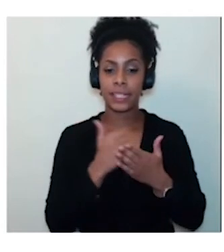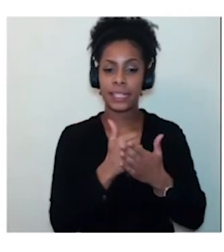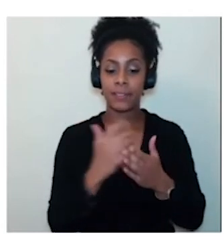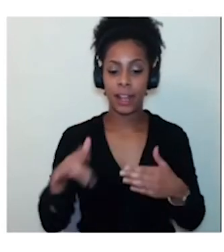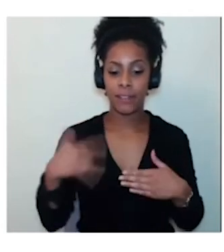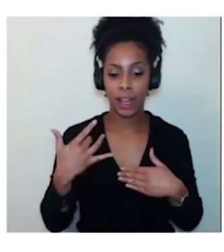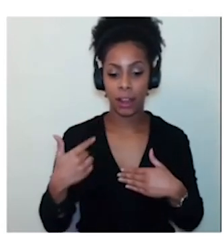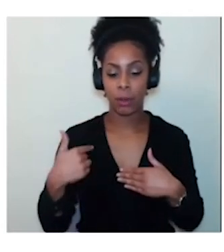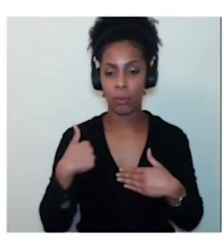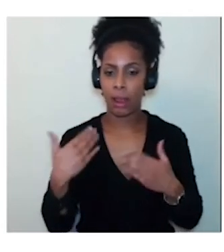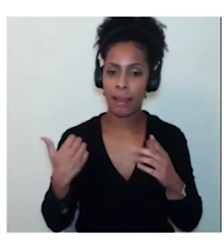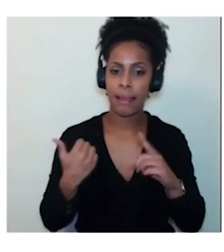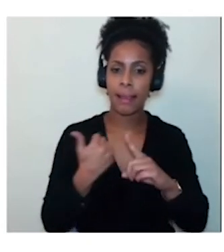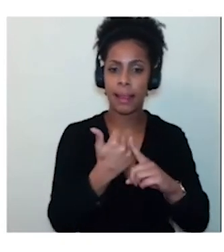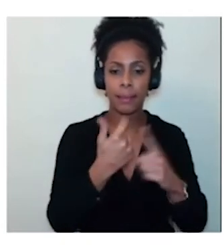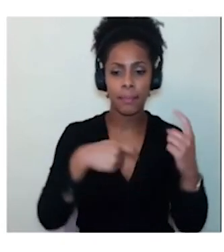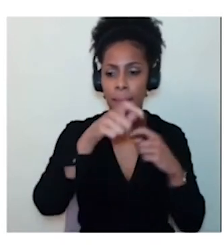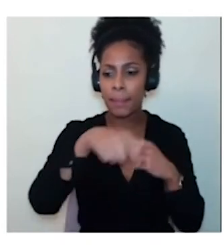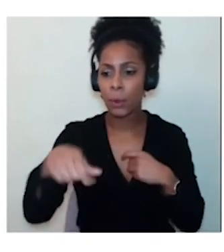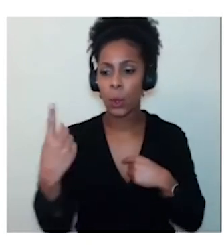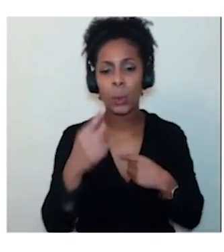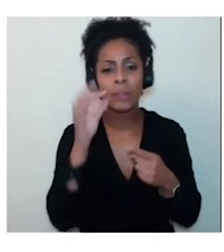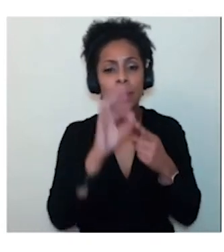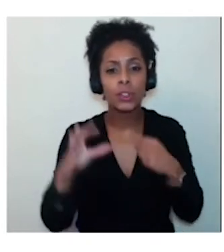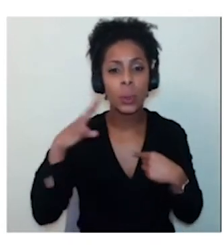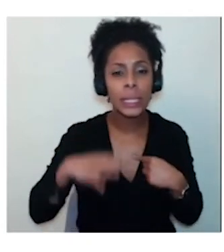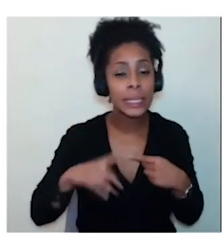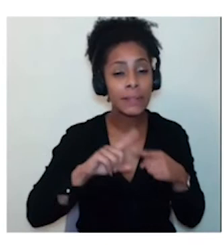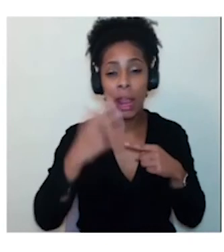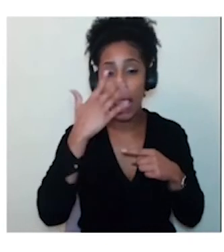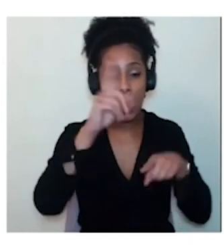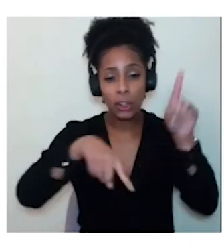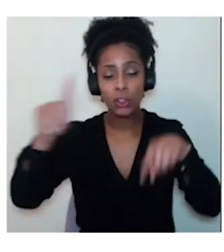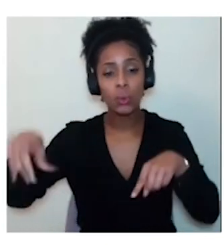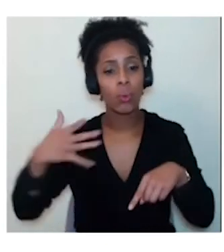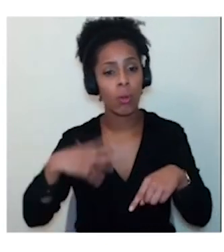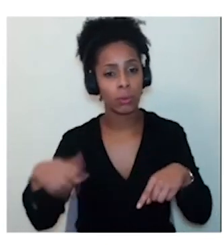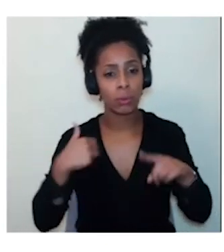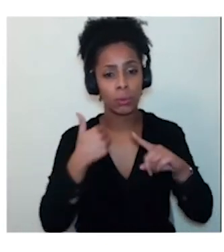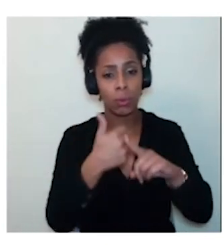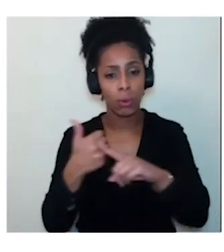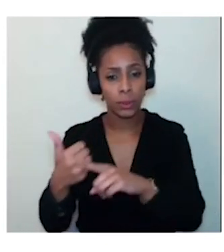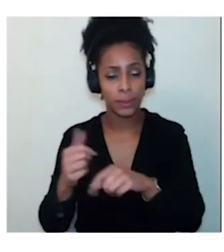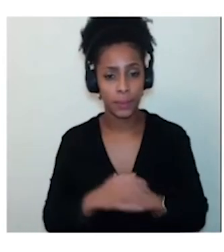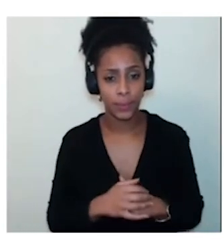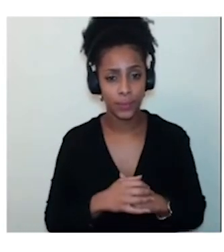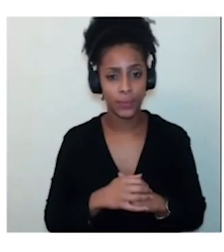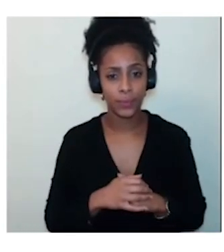living of people with special needs of all age groups, I am the chair of the IEC System Committee for AAL.